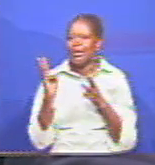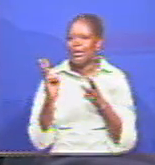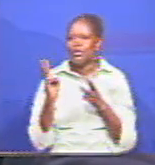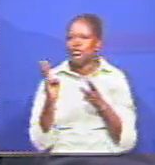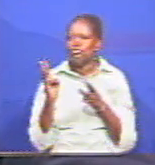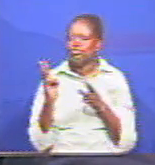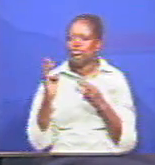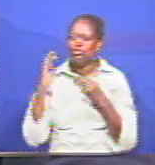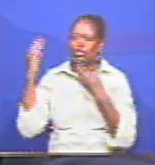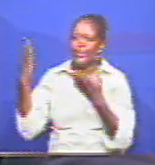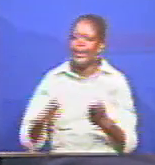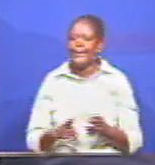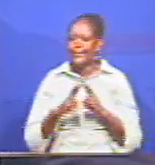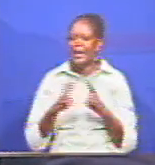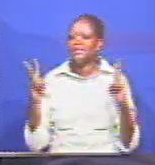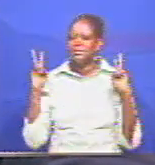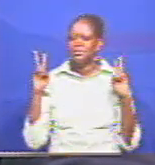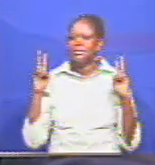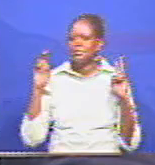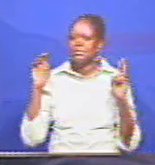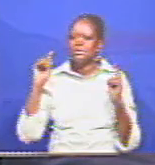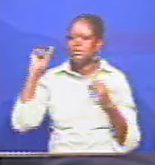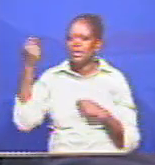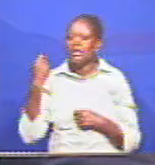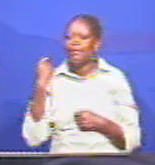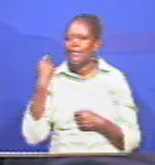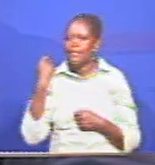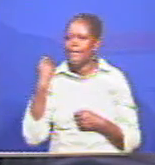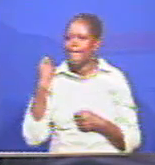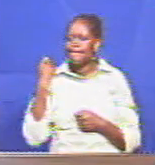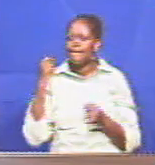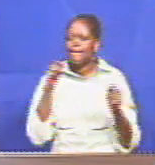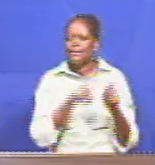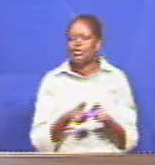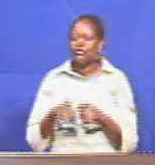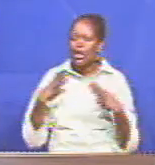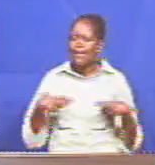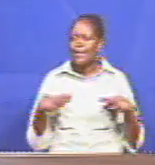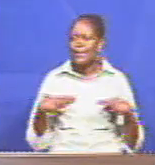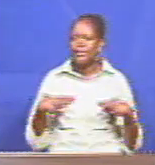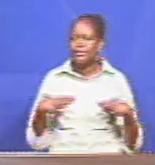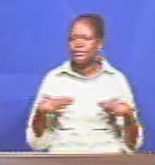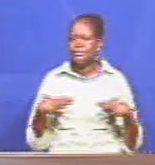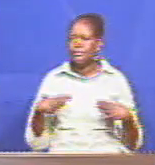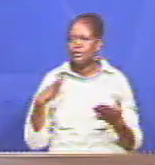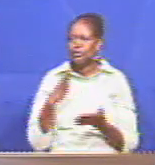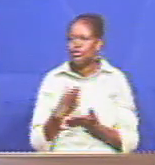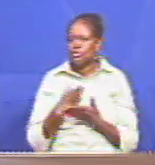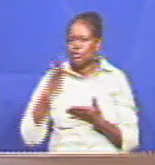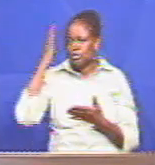bring peace in this country of Kenya mm-hmm. and also among the people. Yes. Of course, you know very